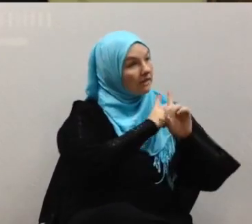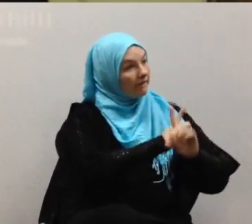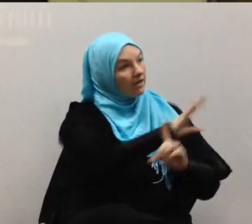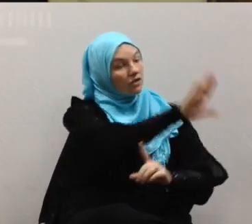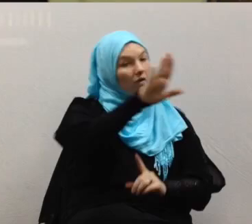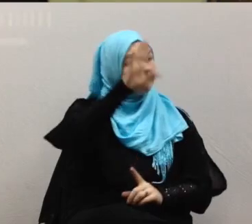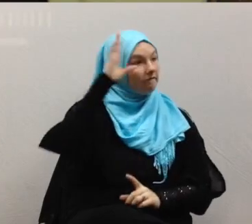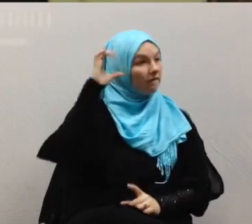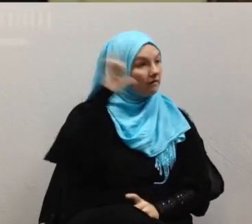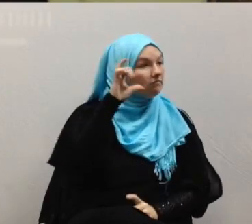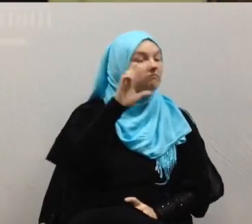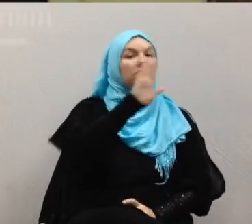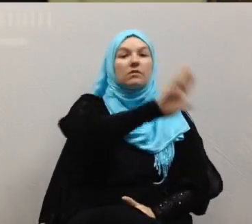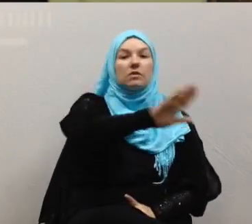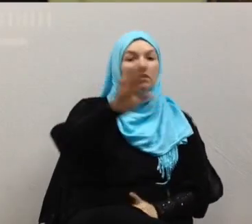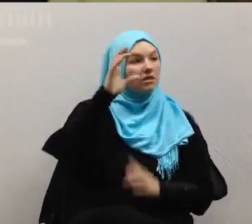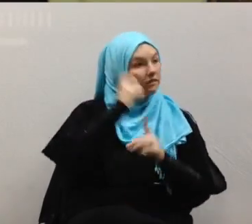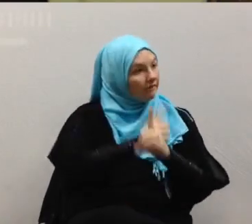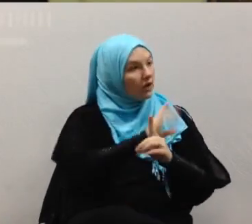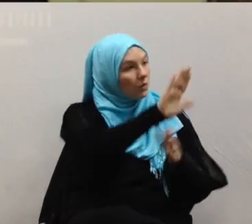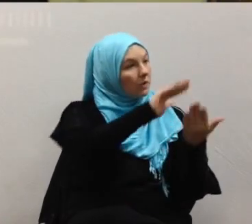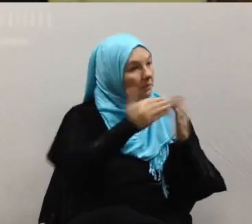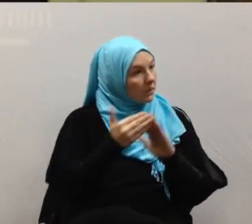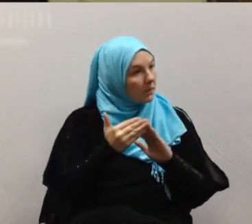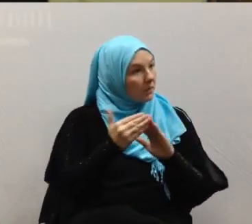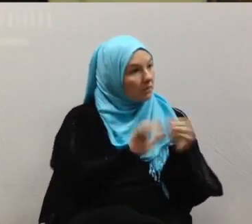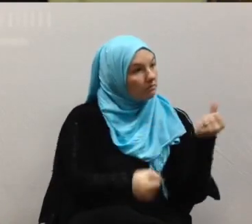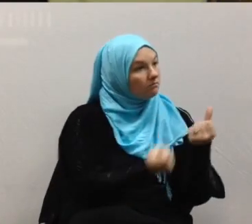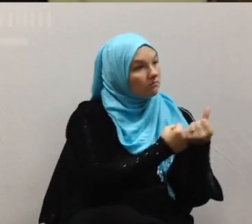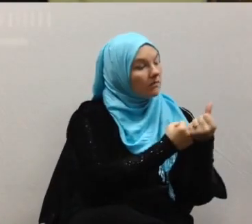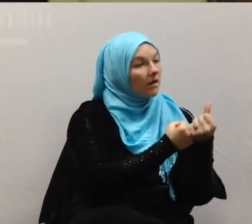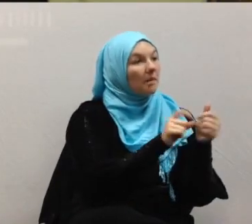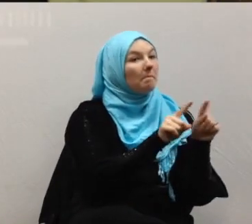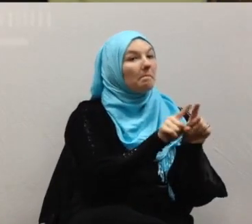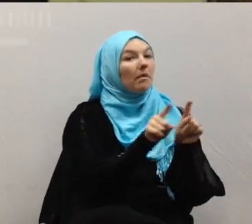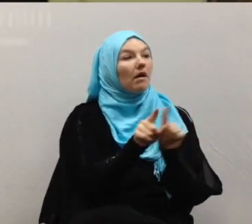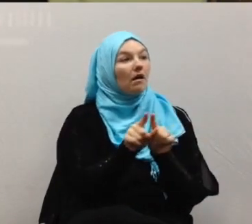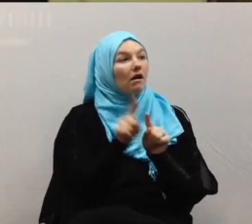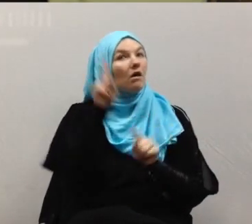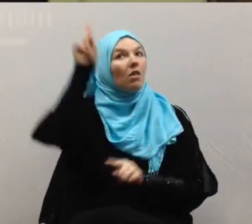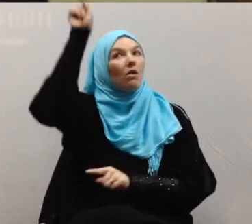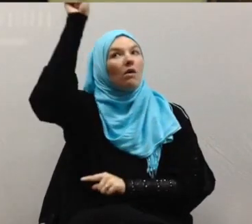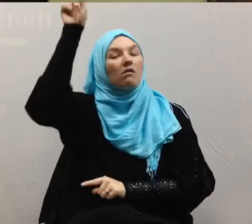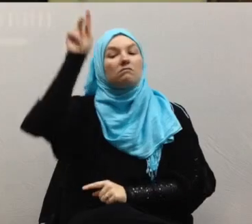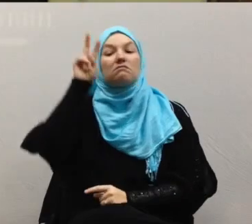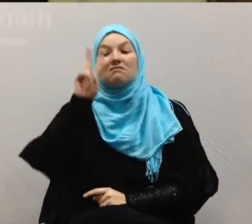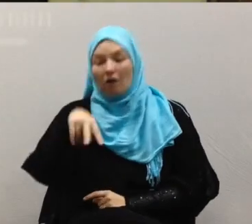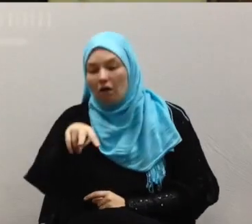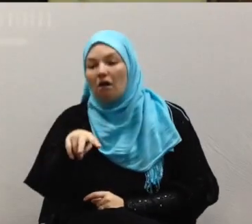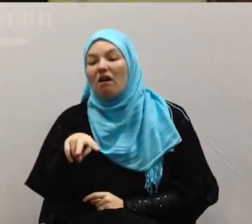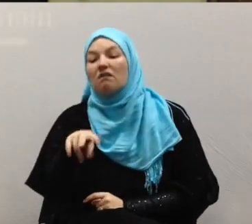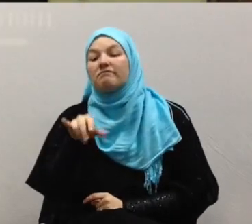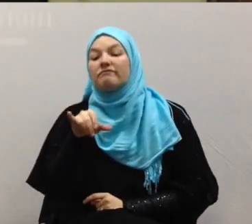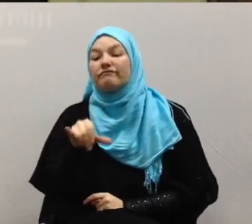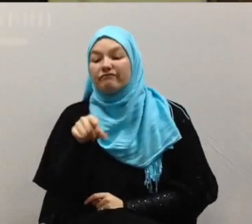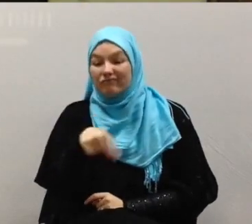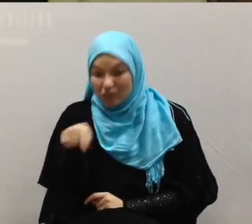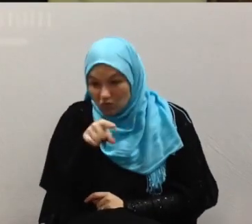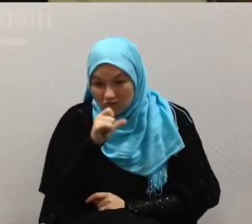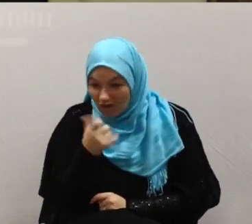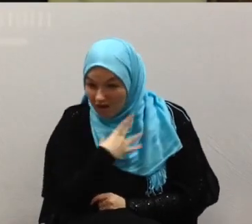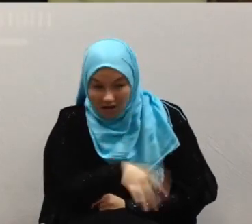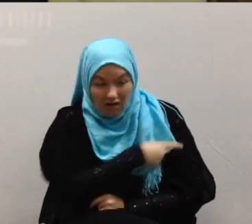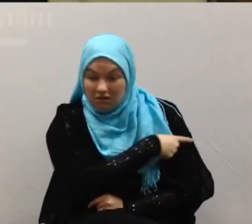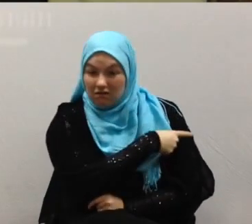defense of your community, He is also having His own way of dealing with the other side, those who wish